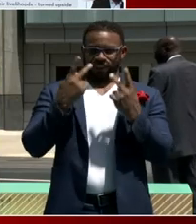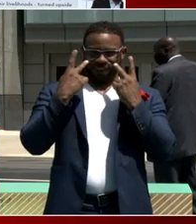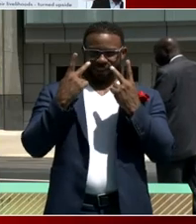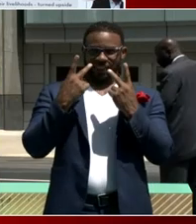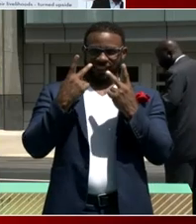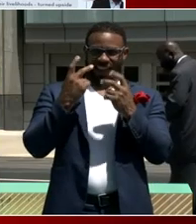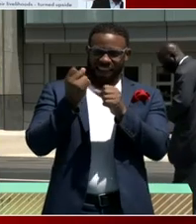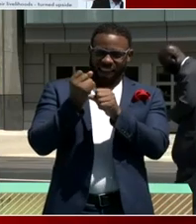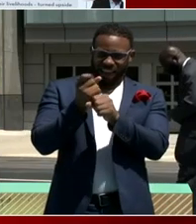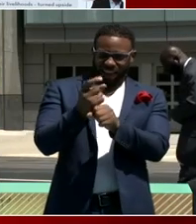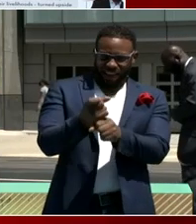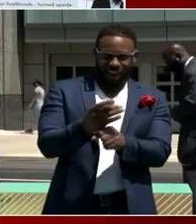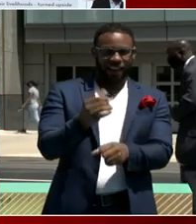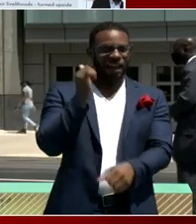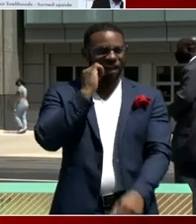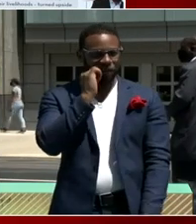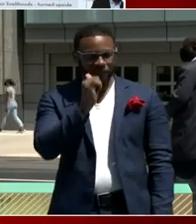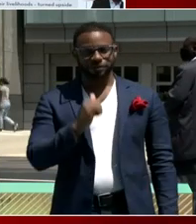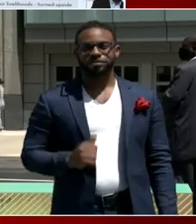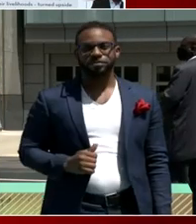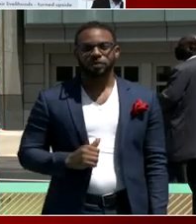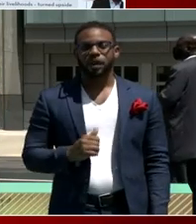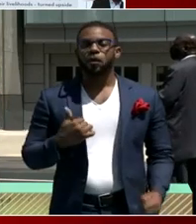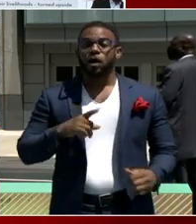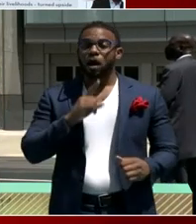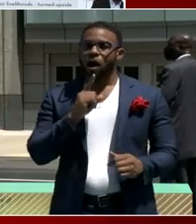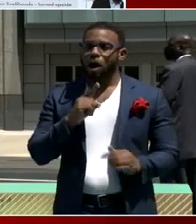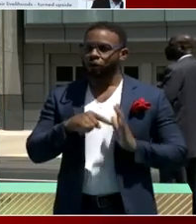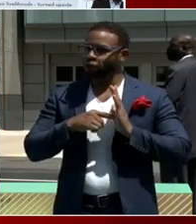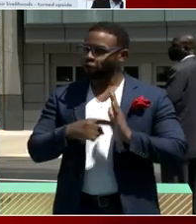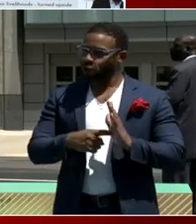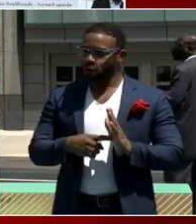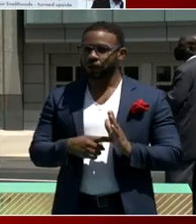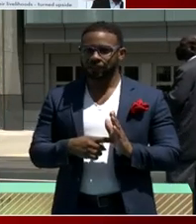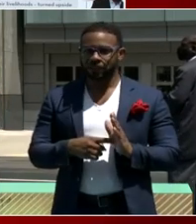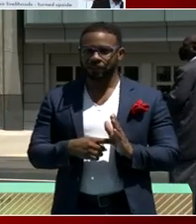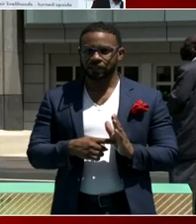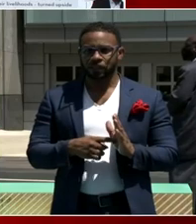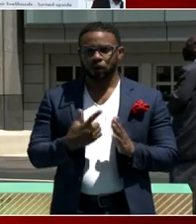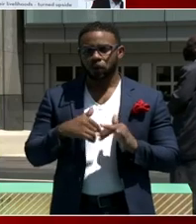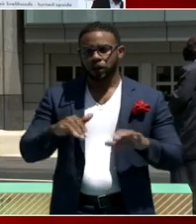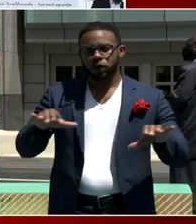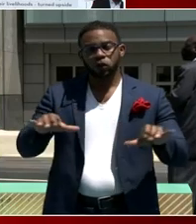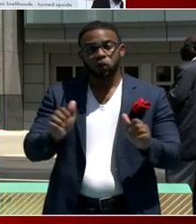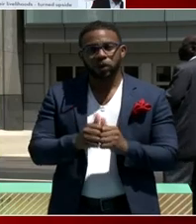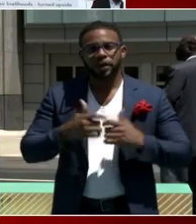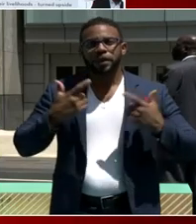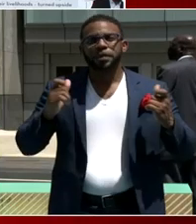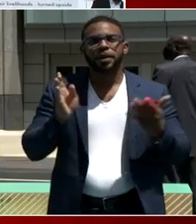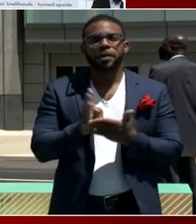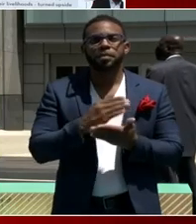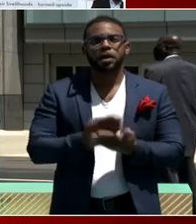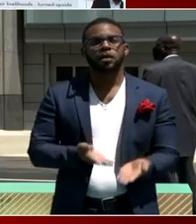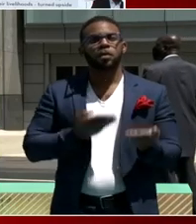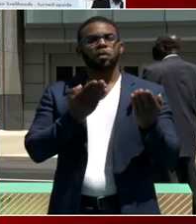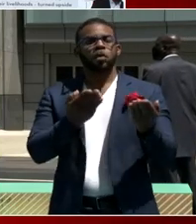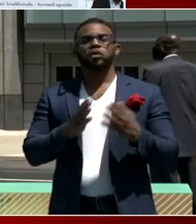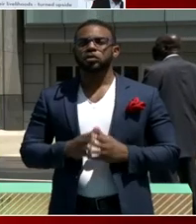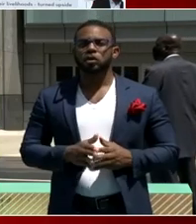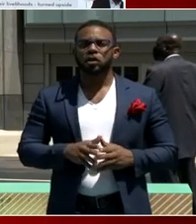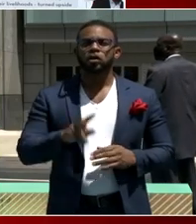that each and every day. We are showing what we can do with a big budget proposal.